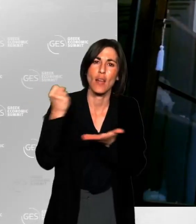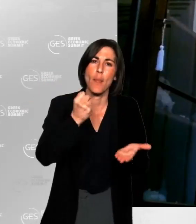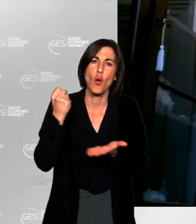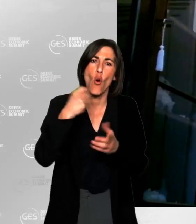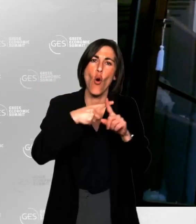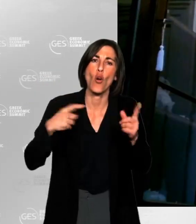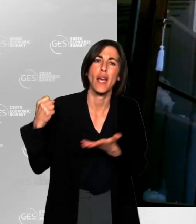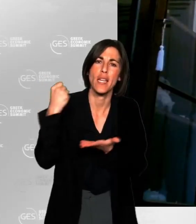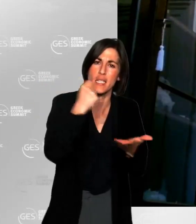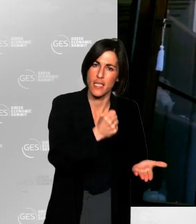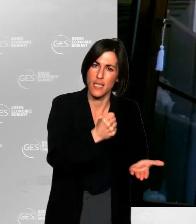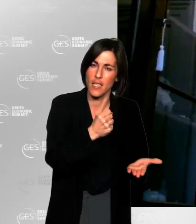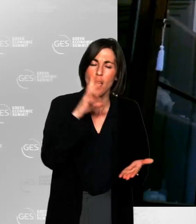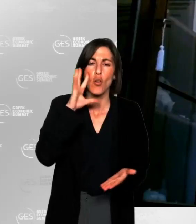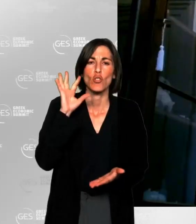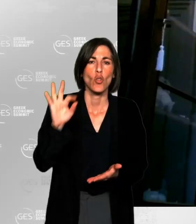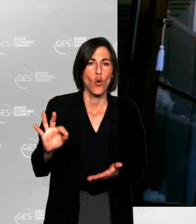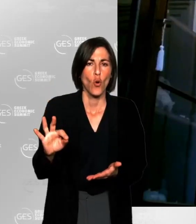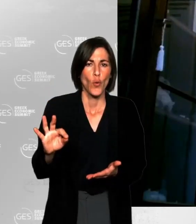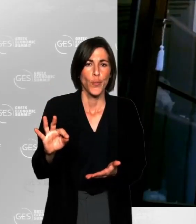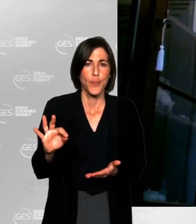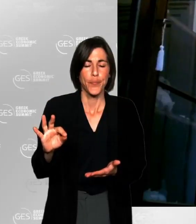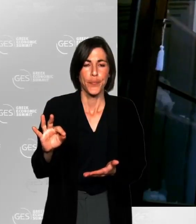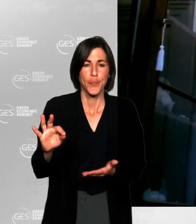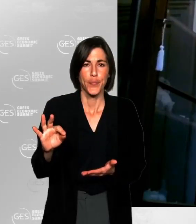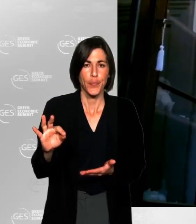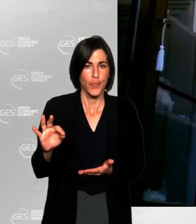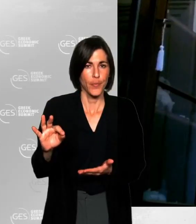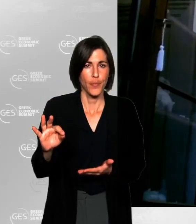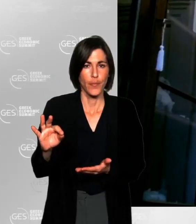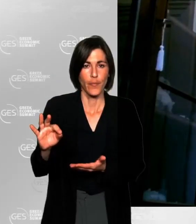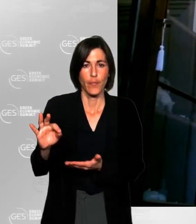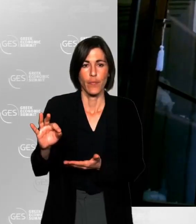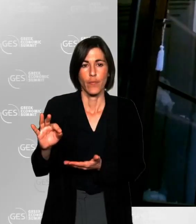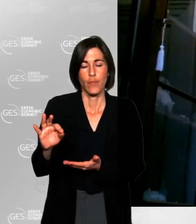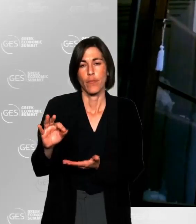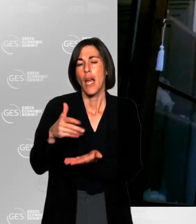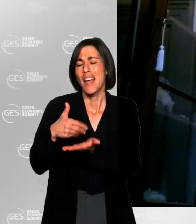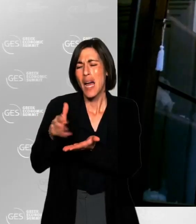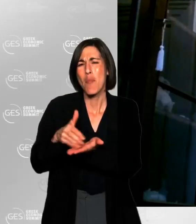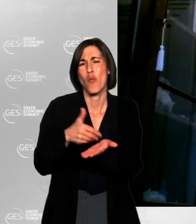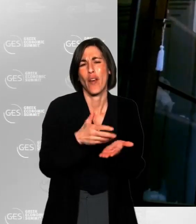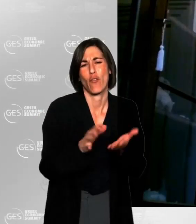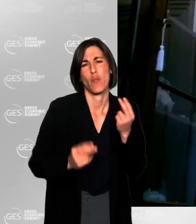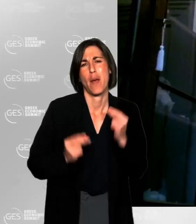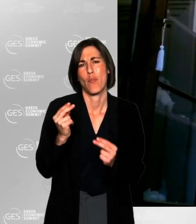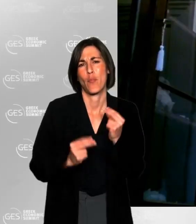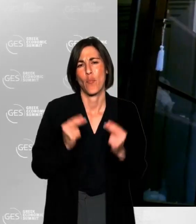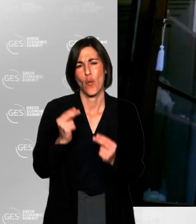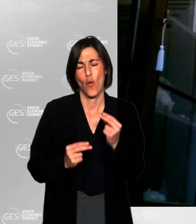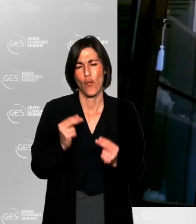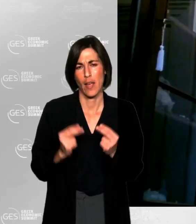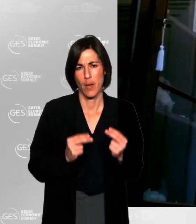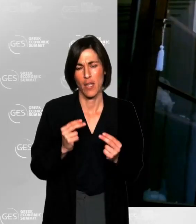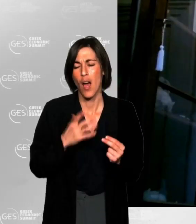dealt because the private means are missing. The care services I mentioned earlier for children and older